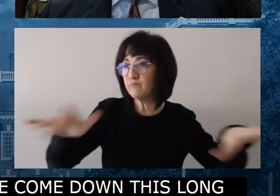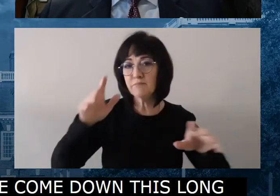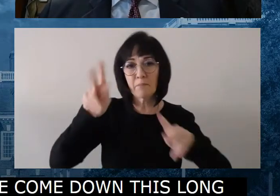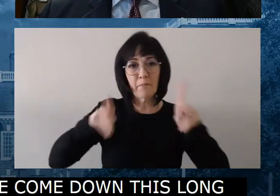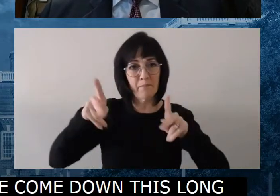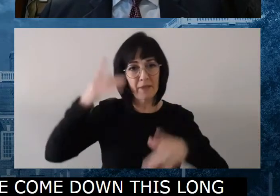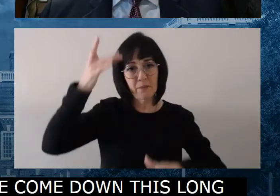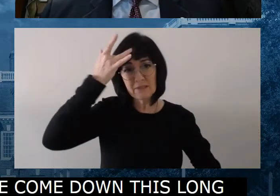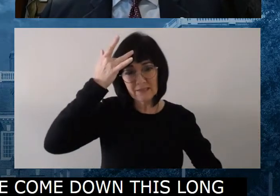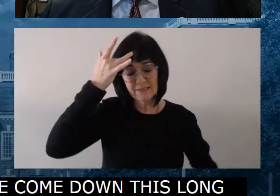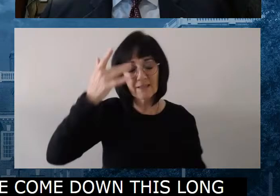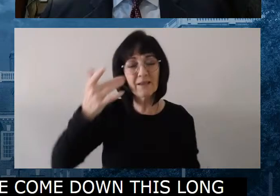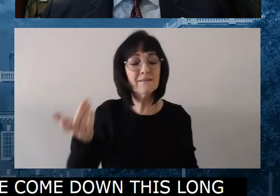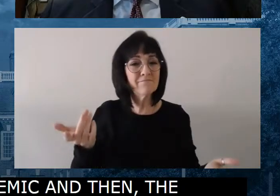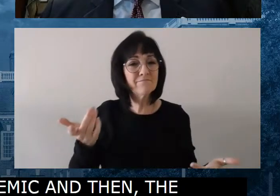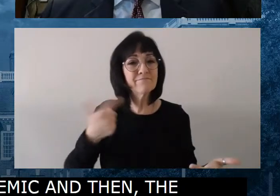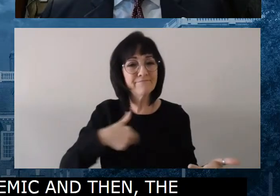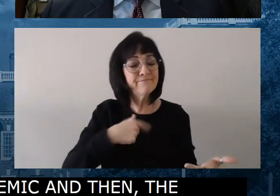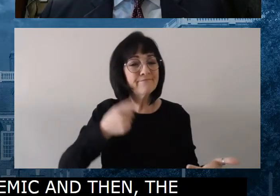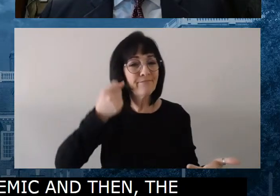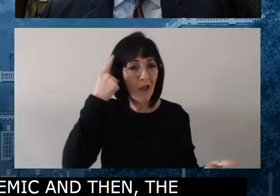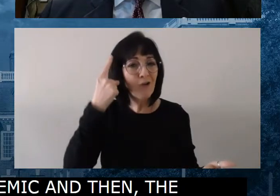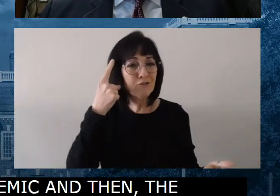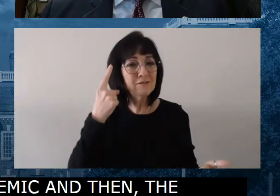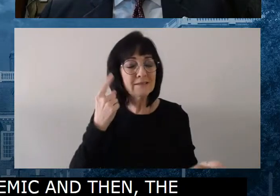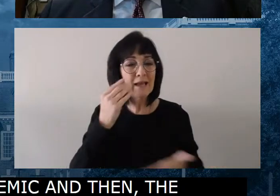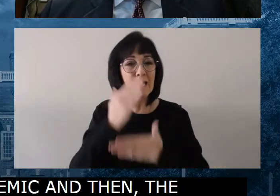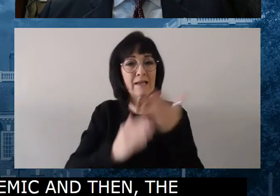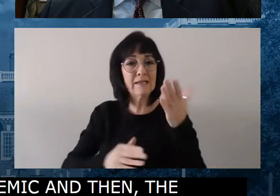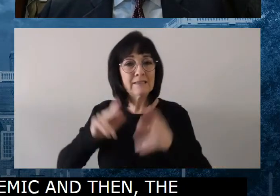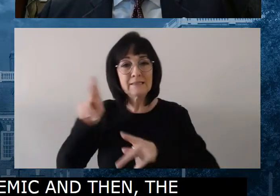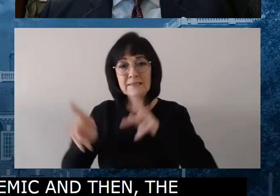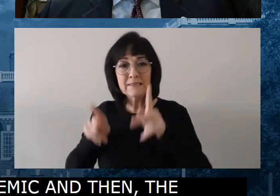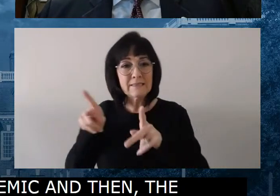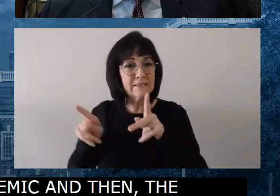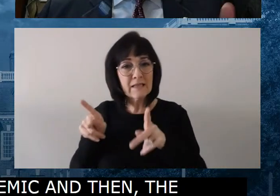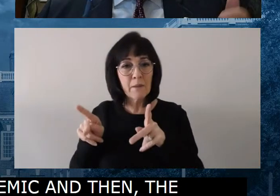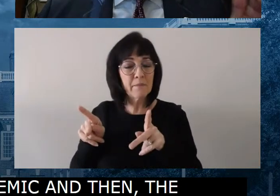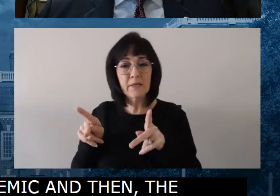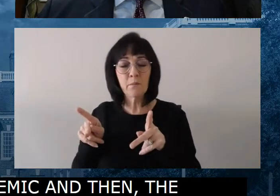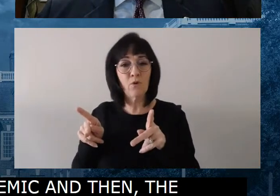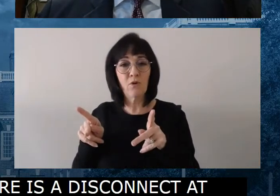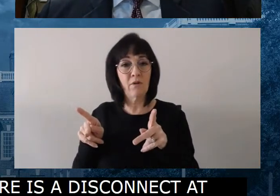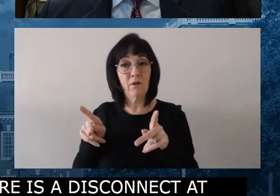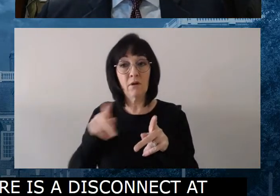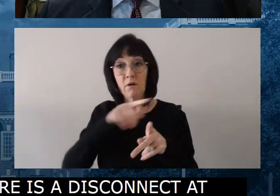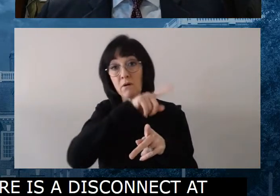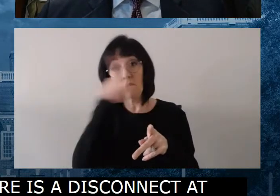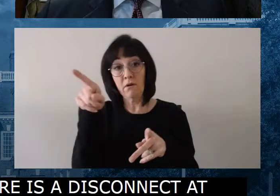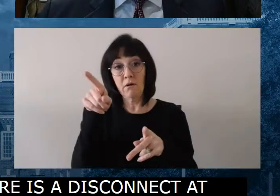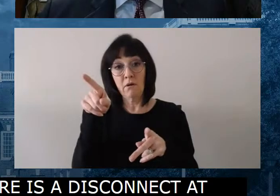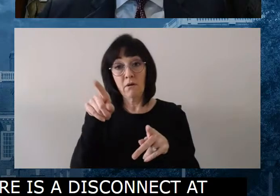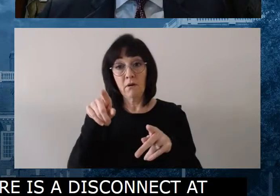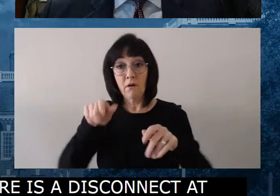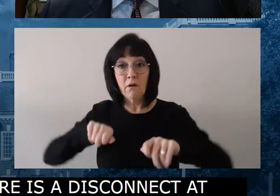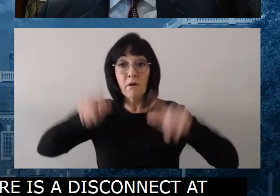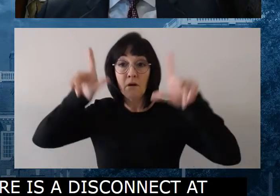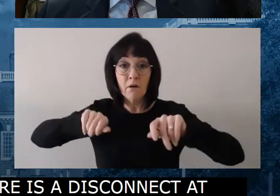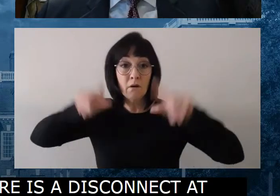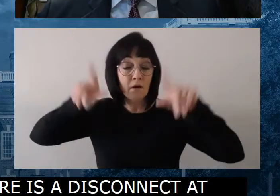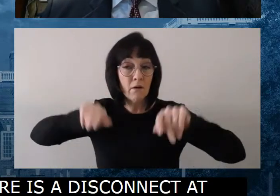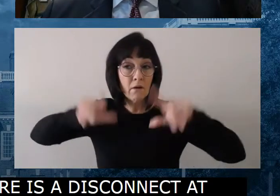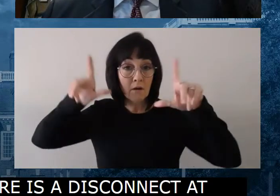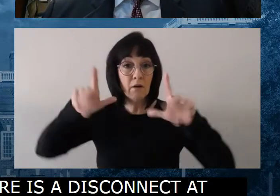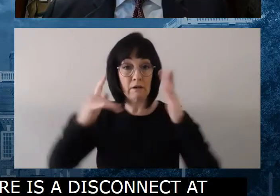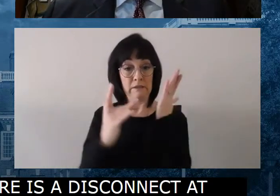is a disconnect at times with technology or people's ability just to book something a day, 3, 4, 5 days